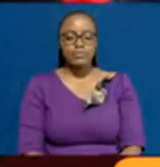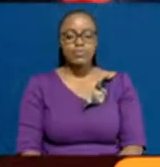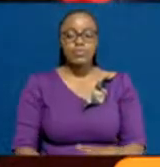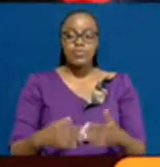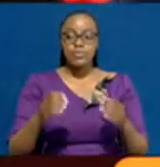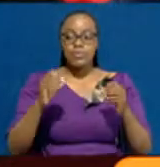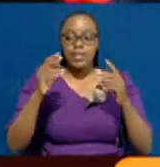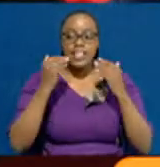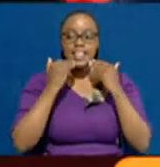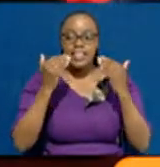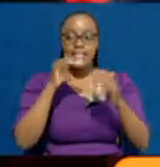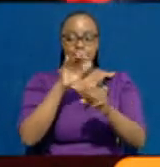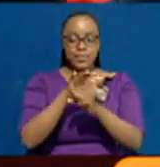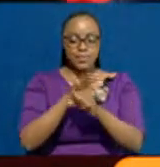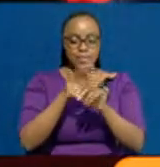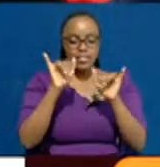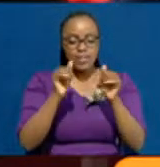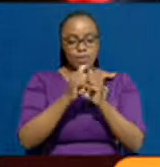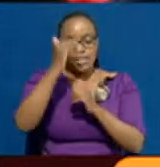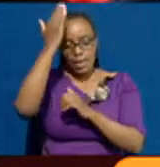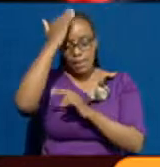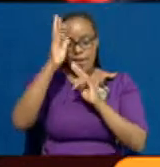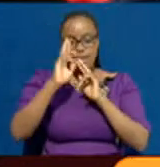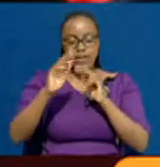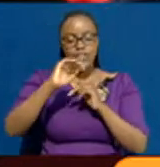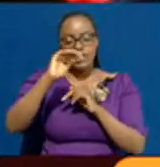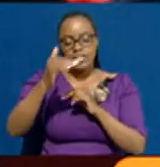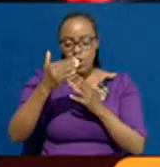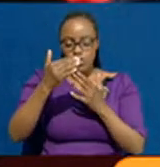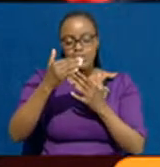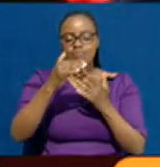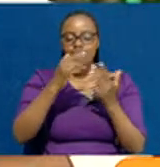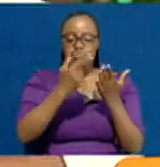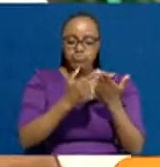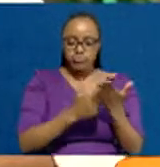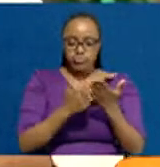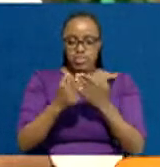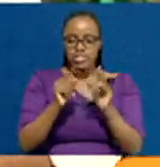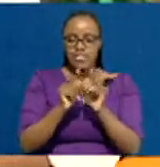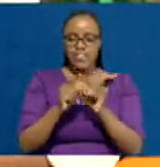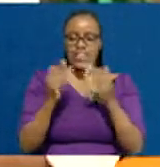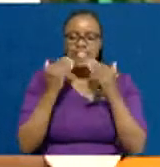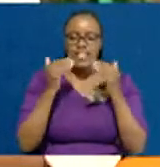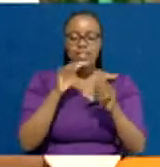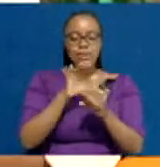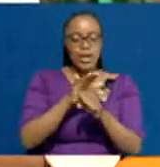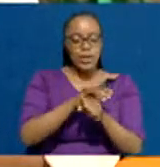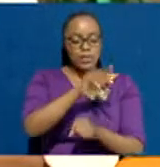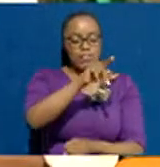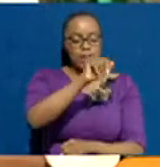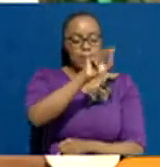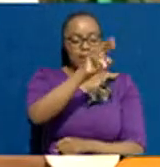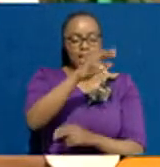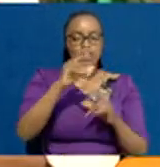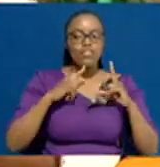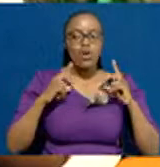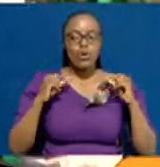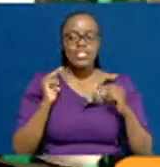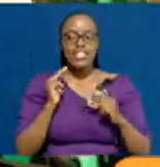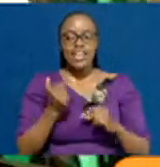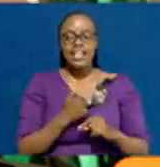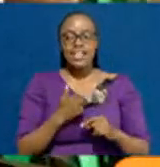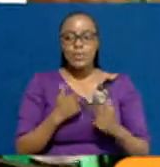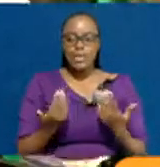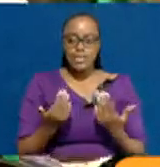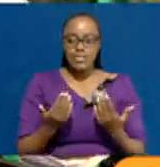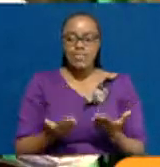All right, thank you so much for staying with the Monday Report. Town Hall session begins right now. Special thanks to the Panari Hotel for hosting us this evening. We're returning